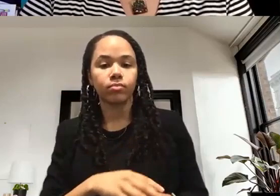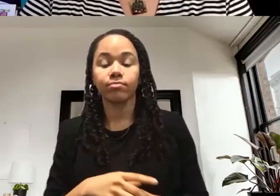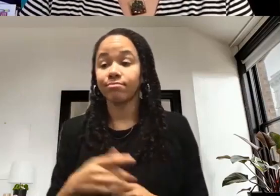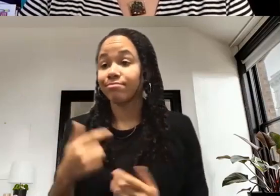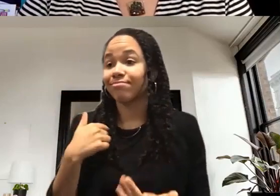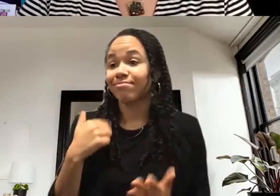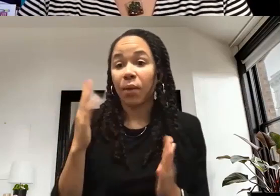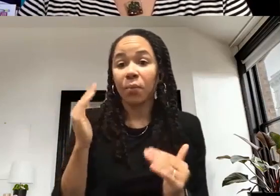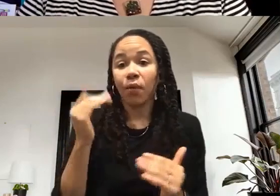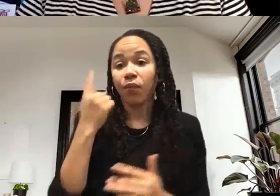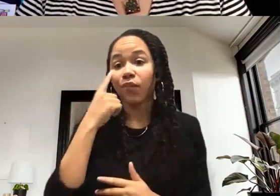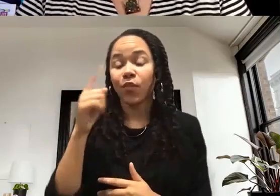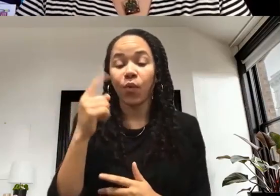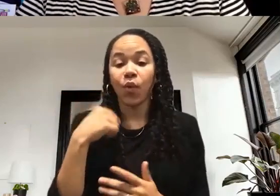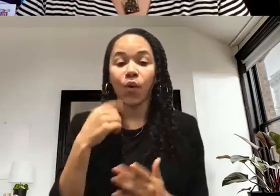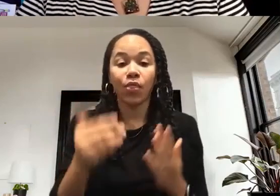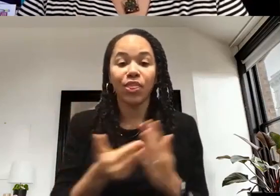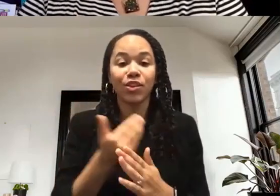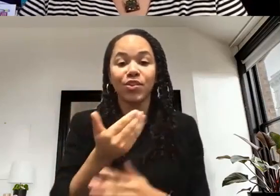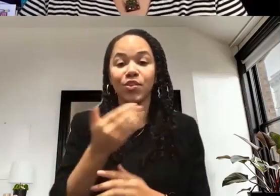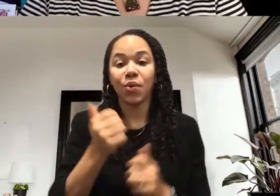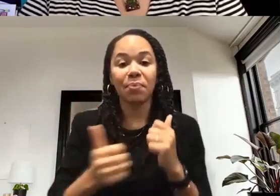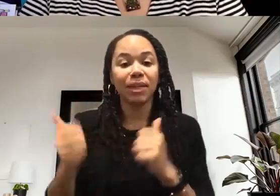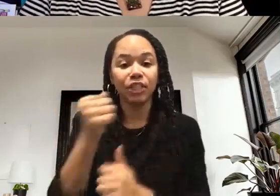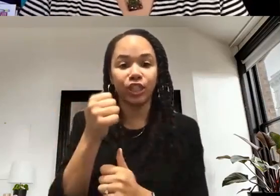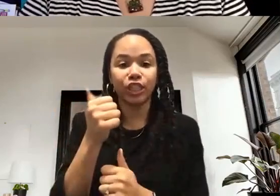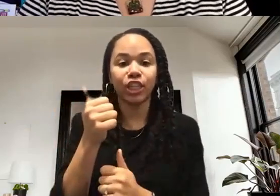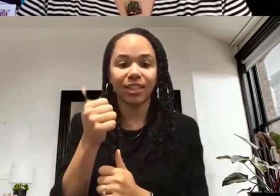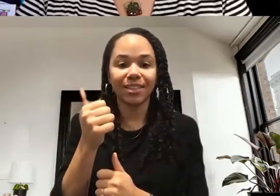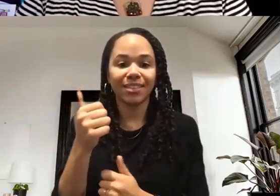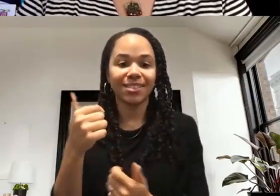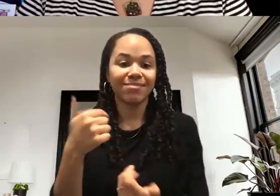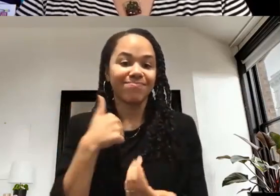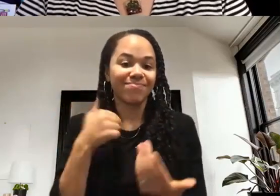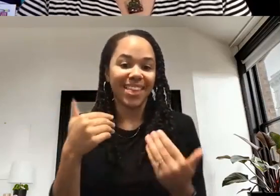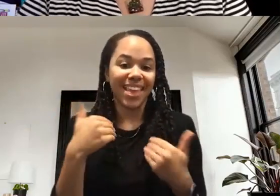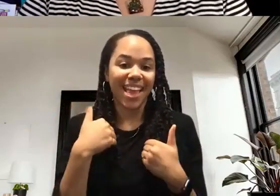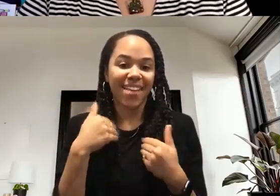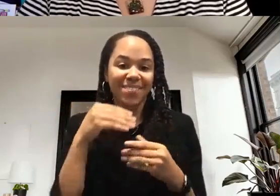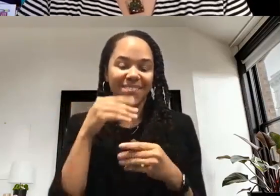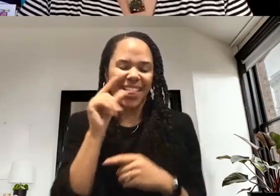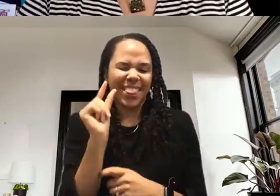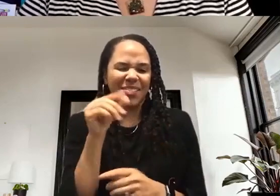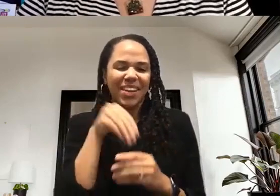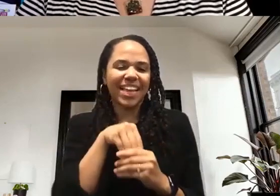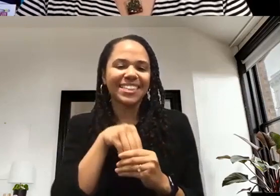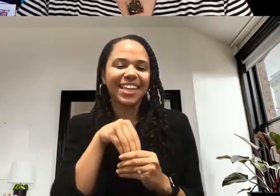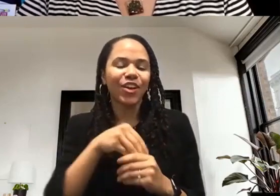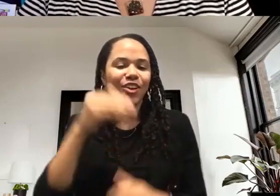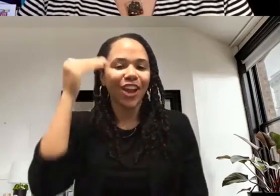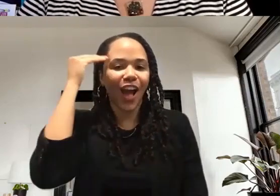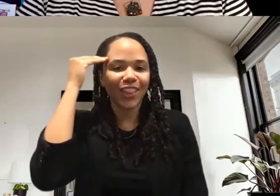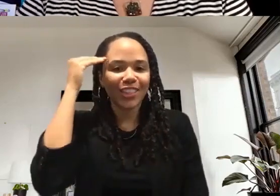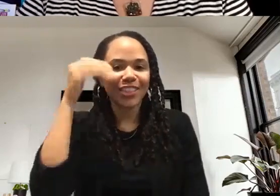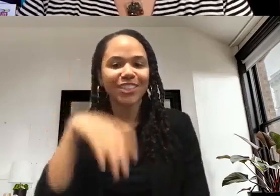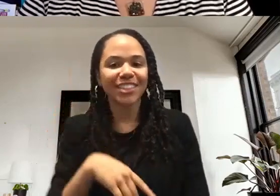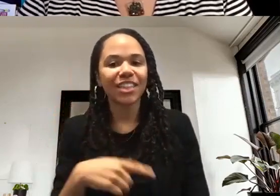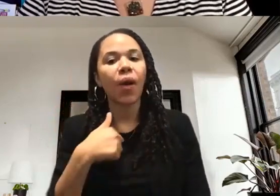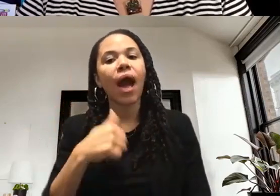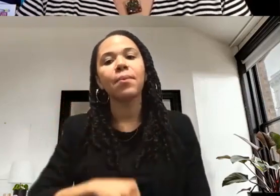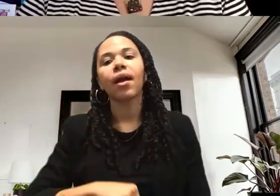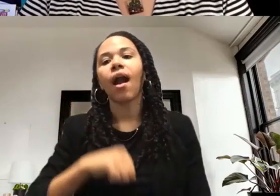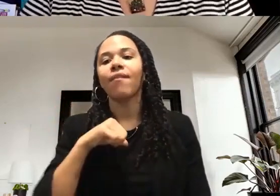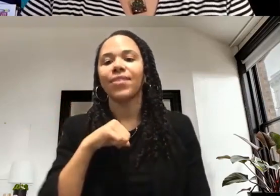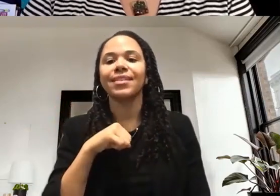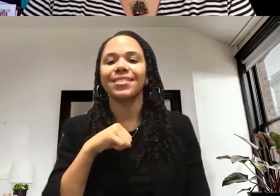new administration. I have a little bit of insider knowledge, so I'm confident that they are